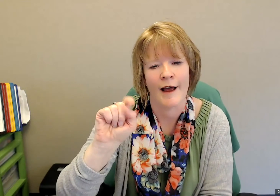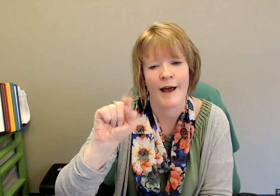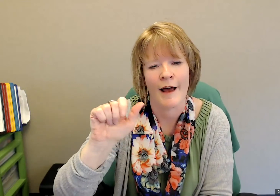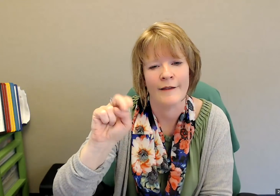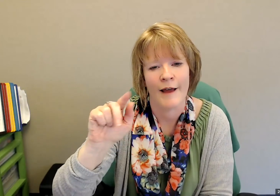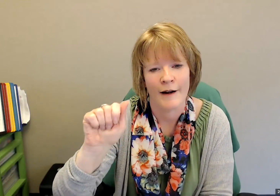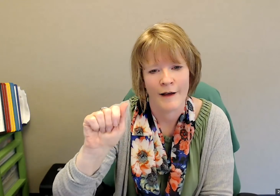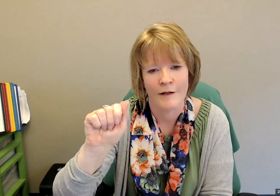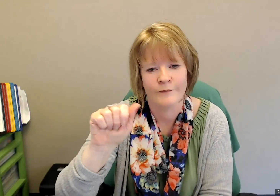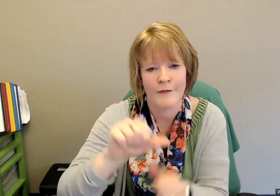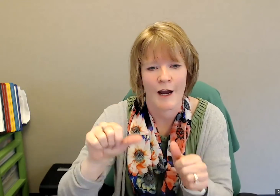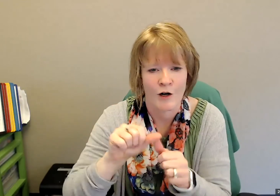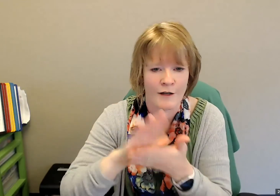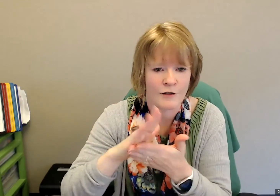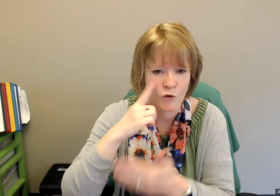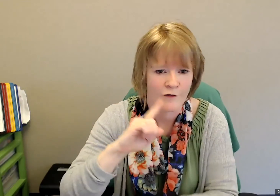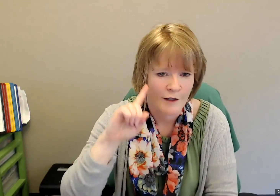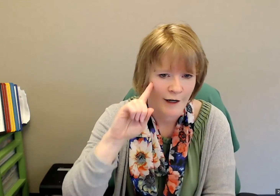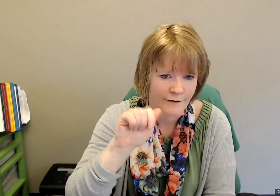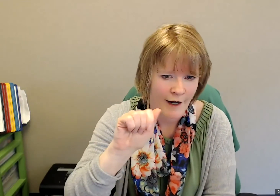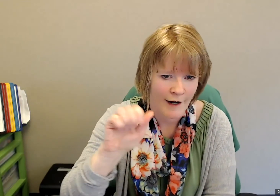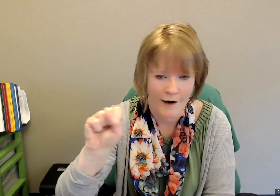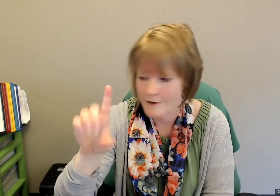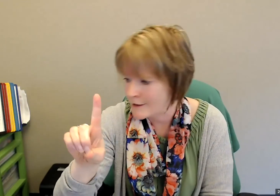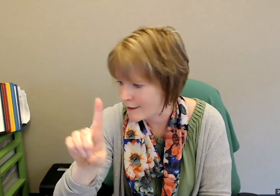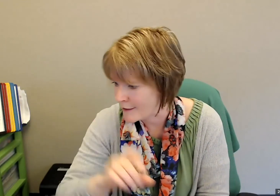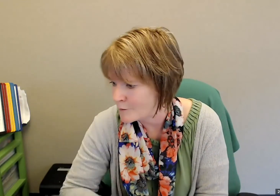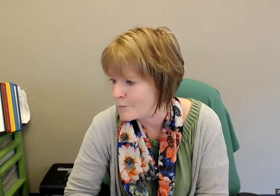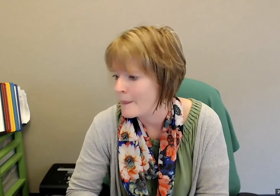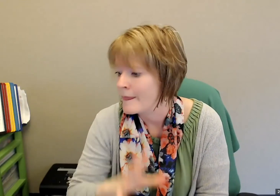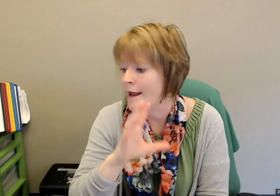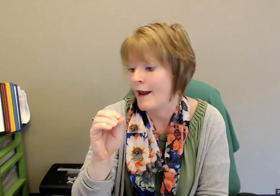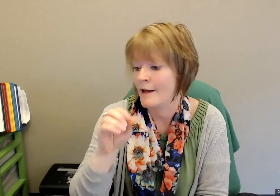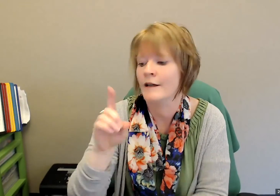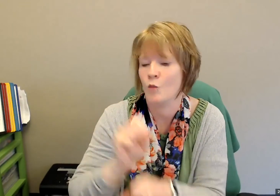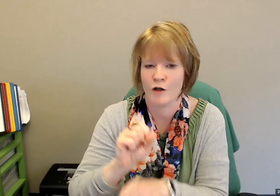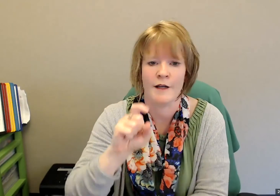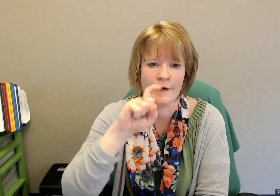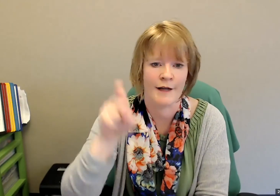an administrator at the Atlanta Area School for the Deaf, the AASD,